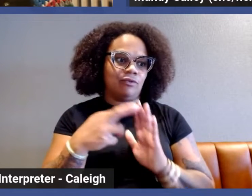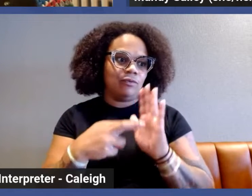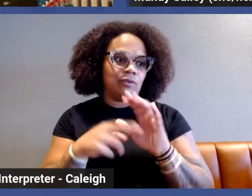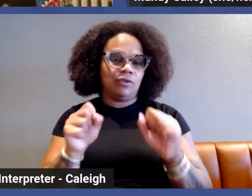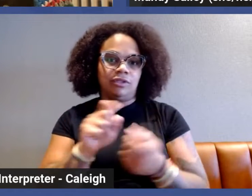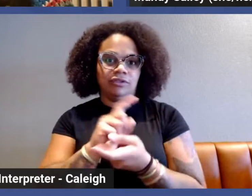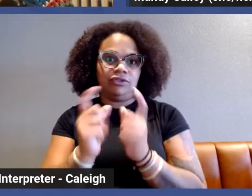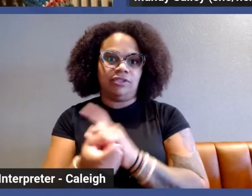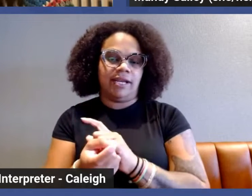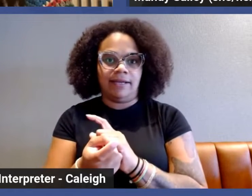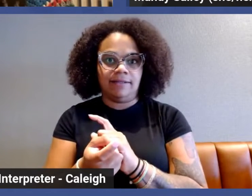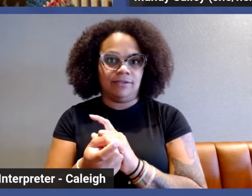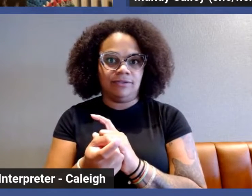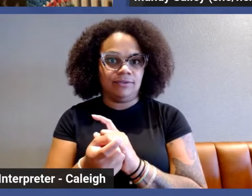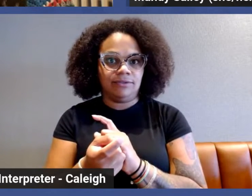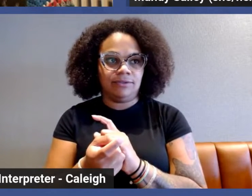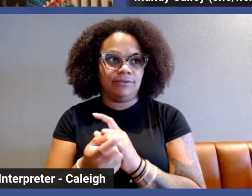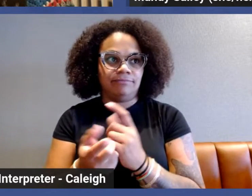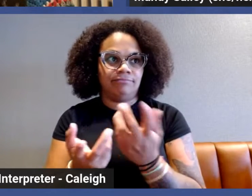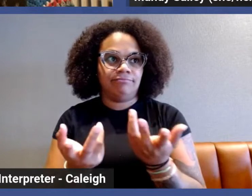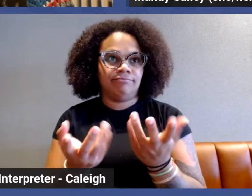change sort of,